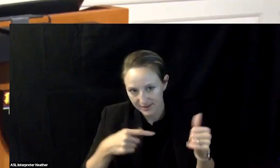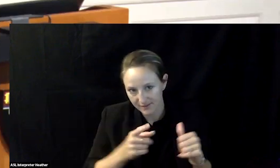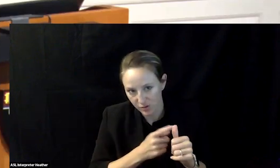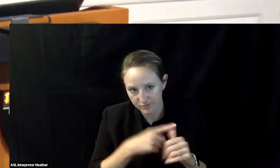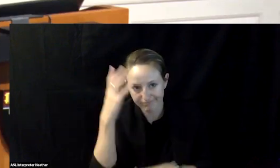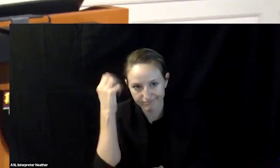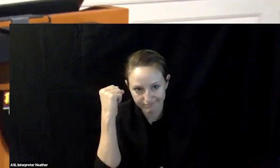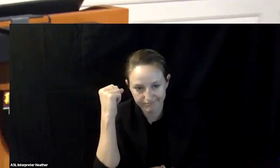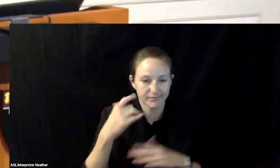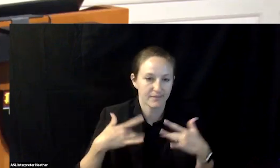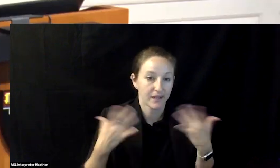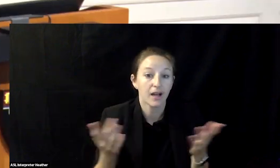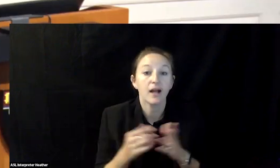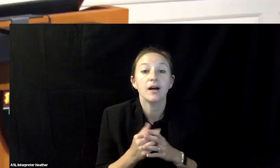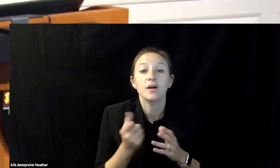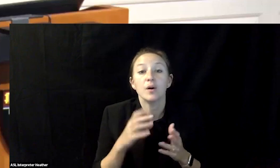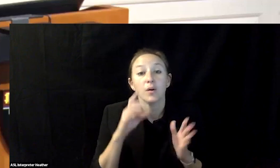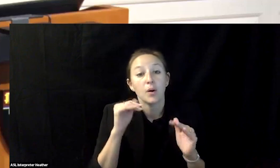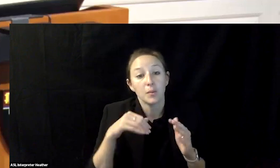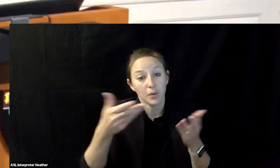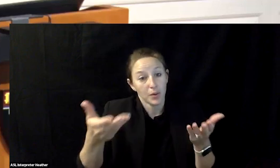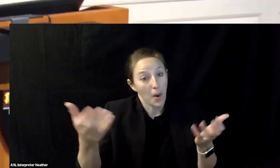back and bring a friend when you do.